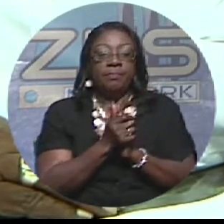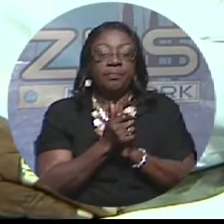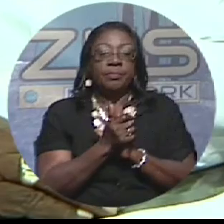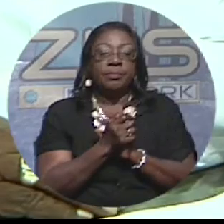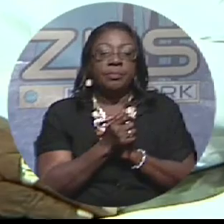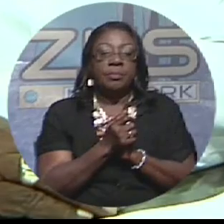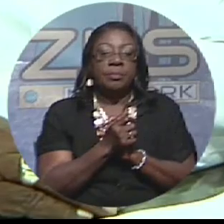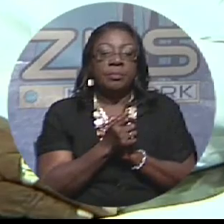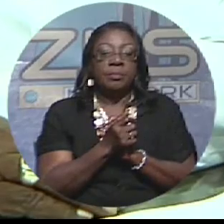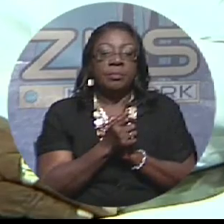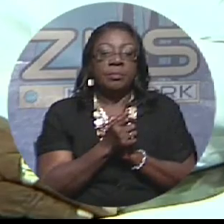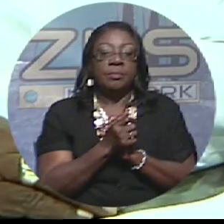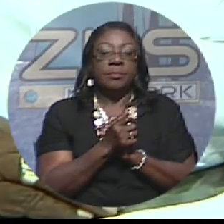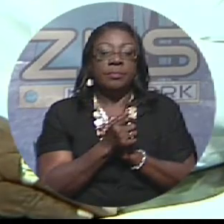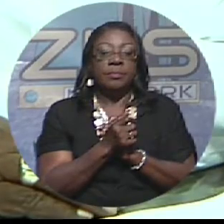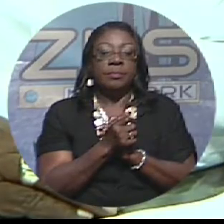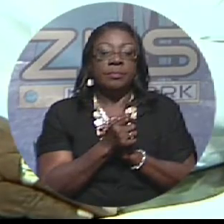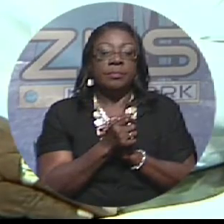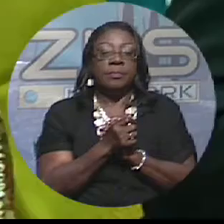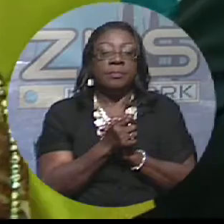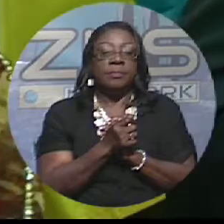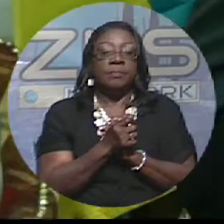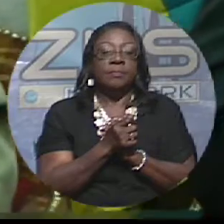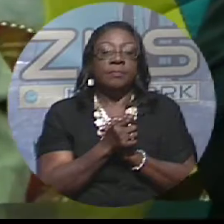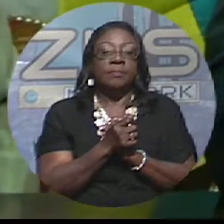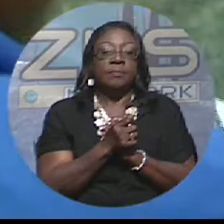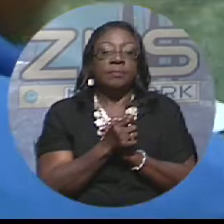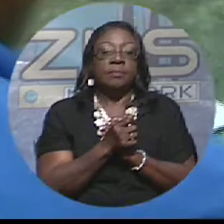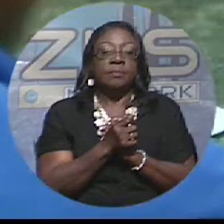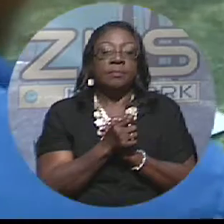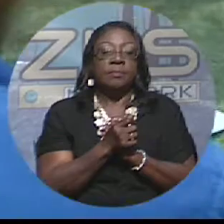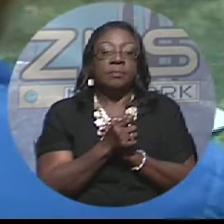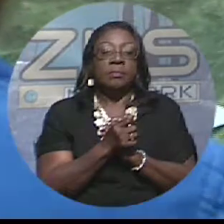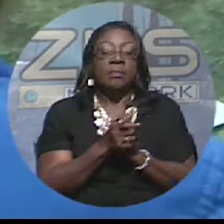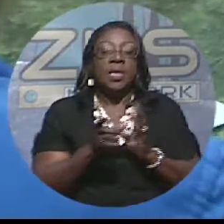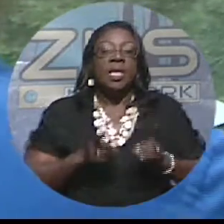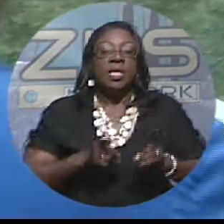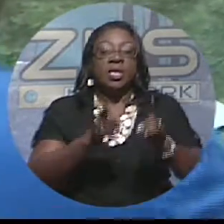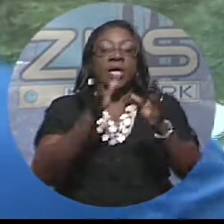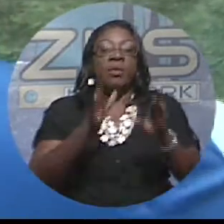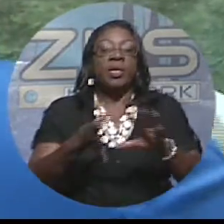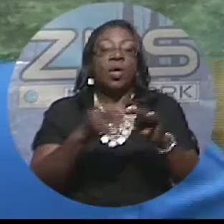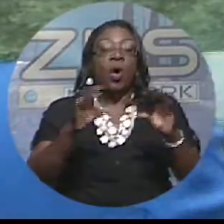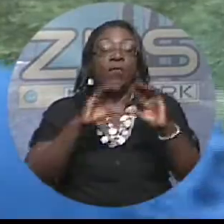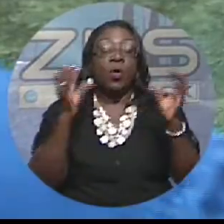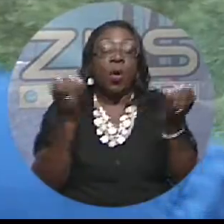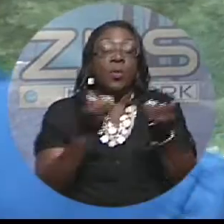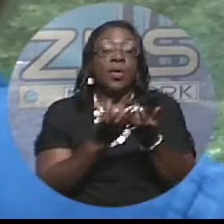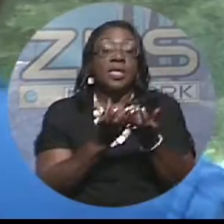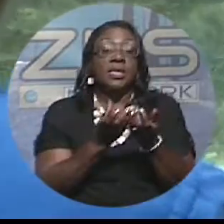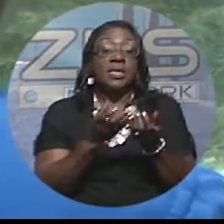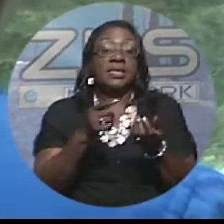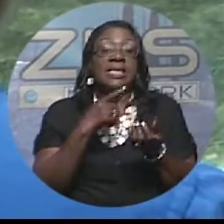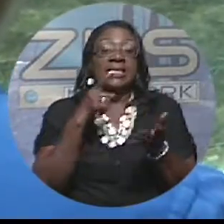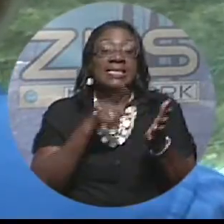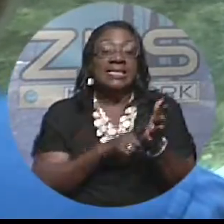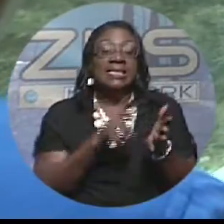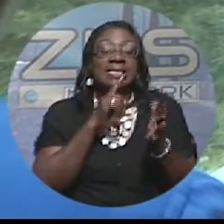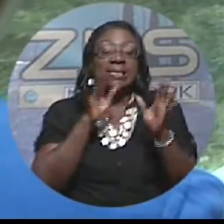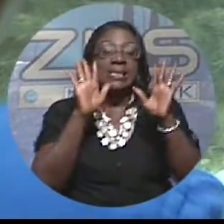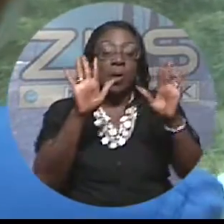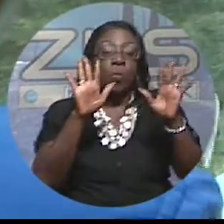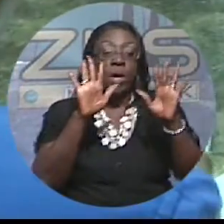understanding and to be a partner with you here today. Director at the corporation, Dr. Keith Thinker, says this is a